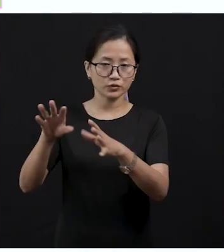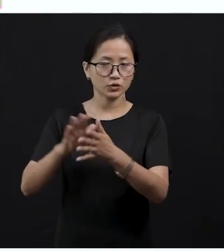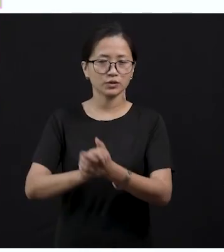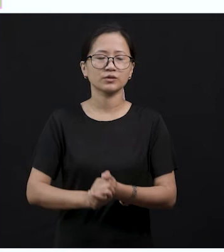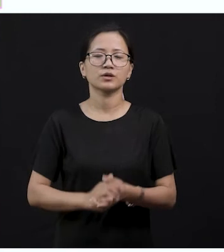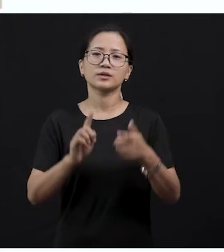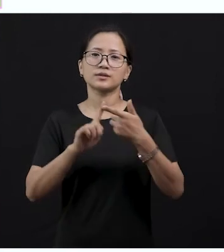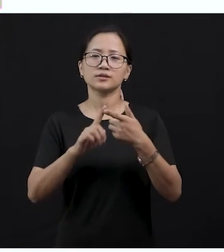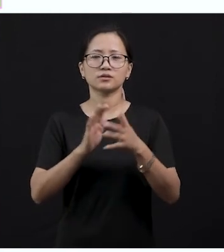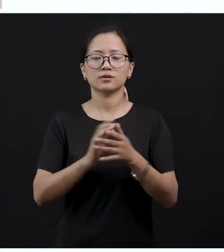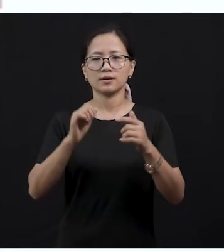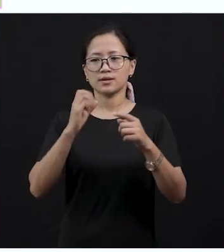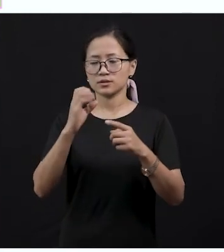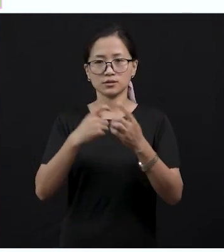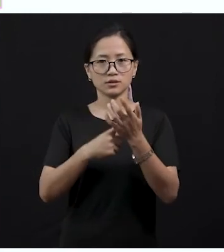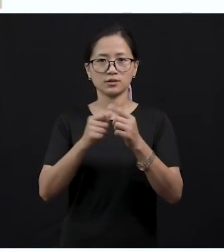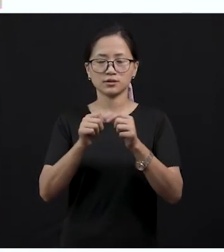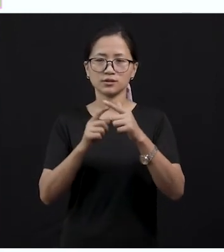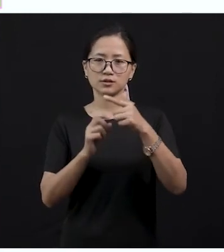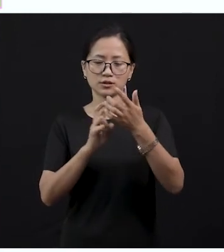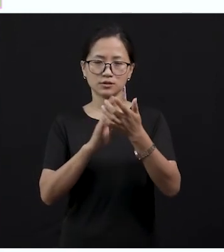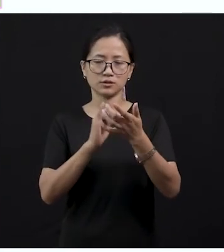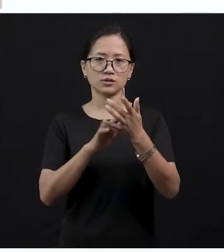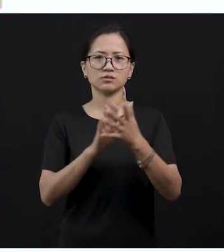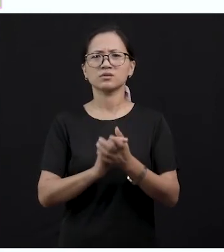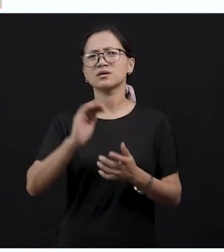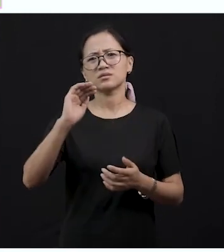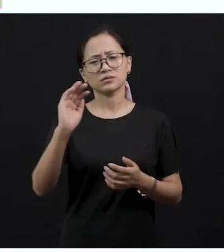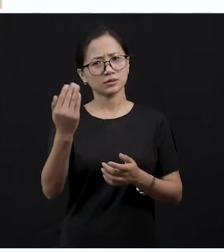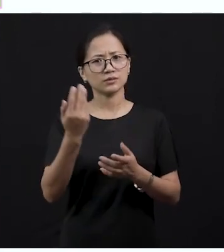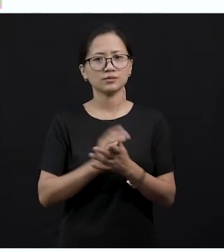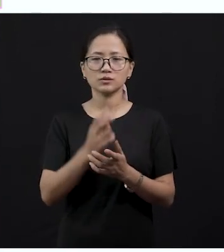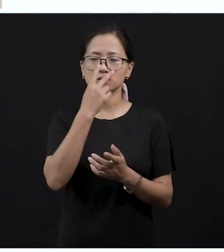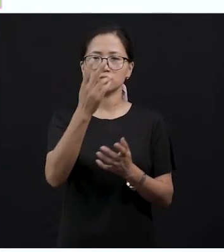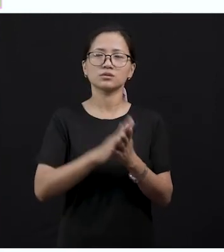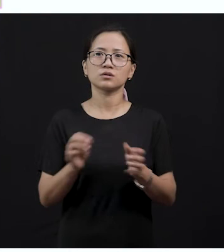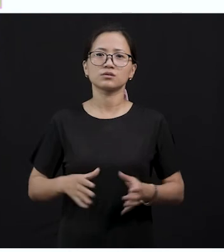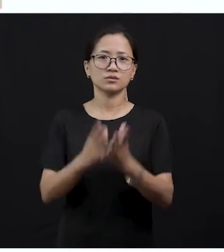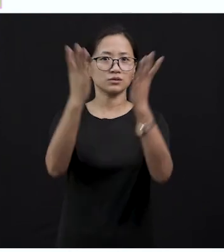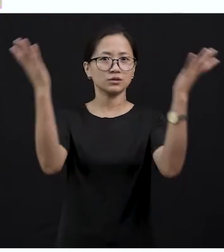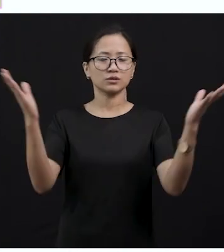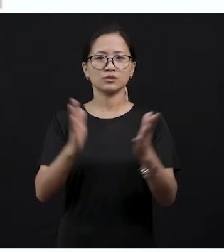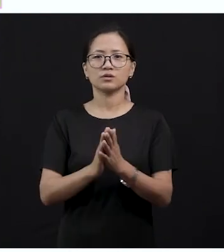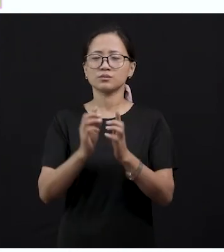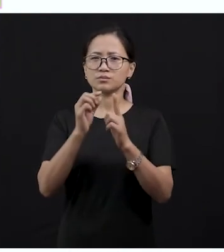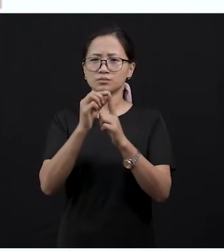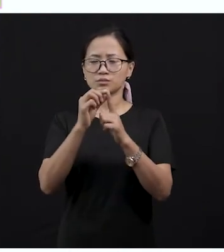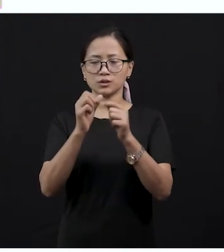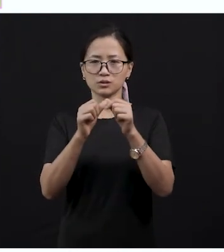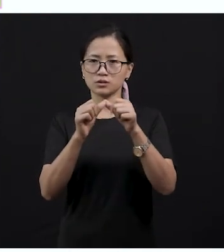excretions, in the form of secretions. Secretions. Sometimes, you know, you see in a tree, like especially in a peach